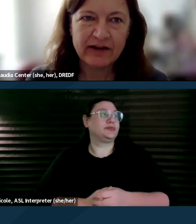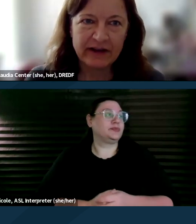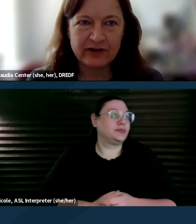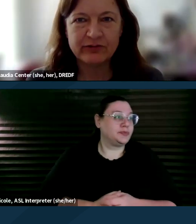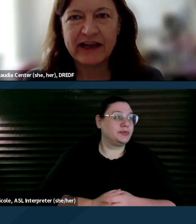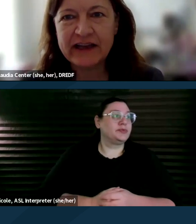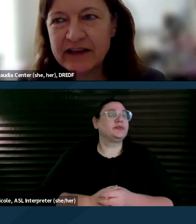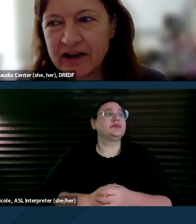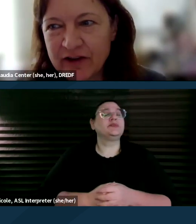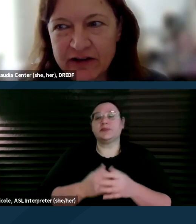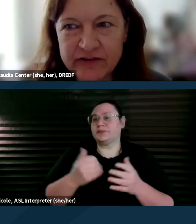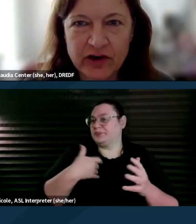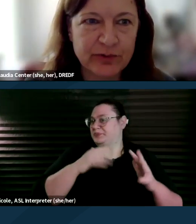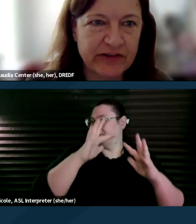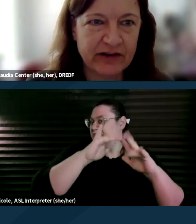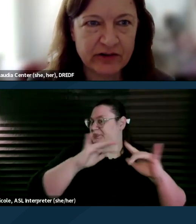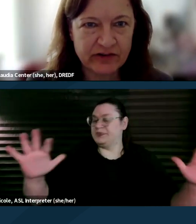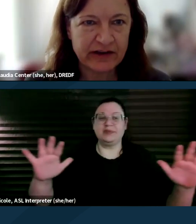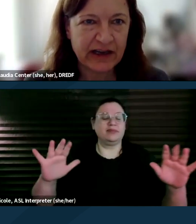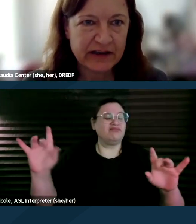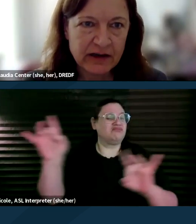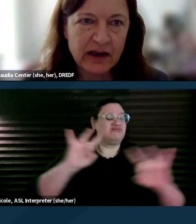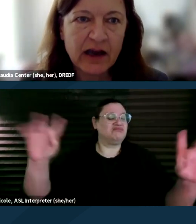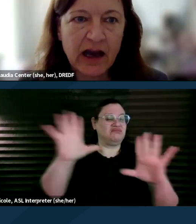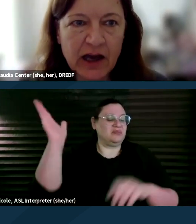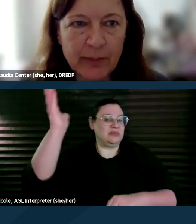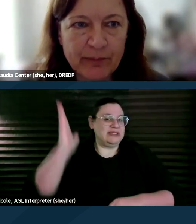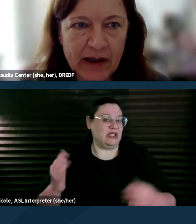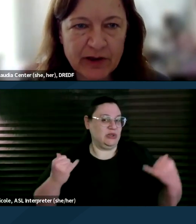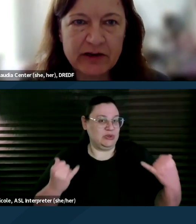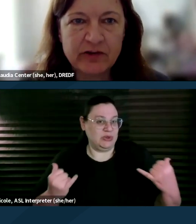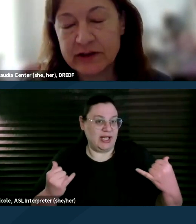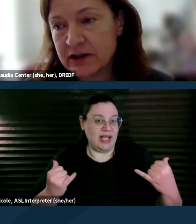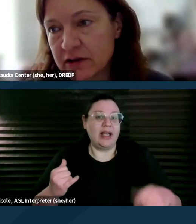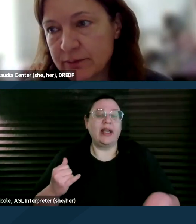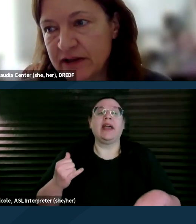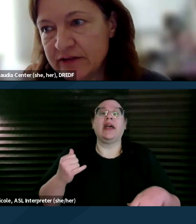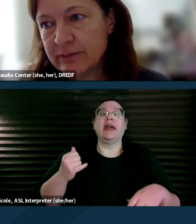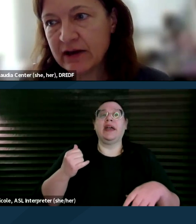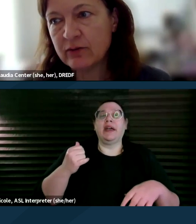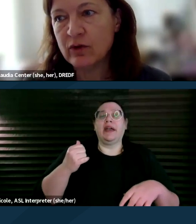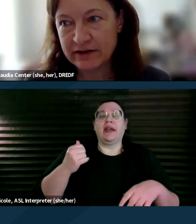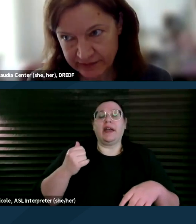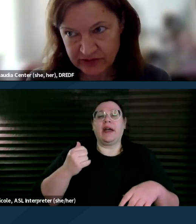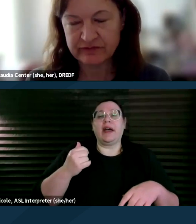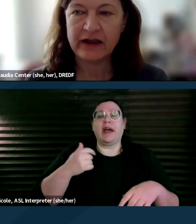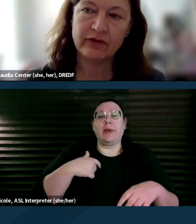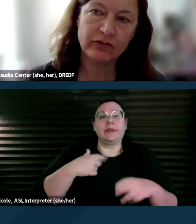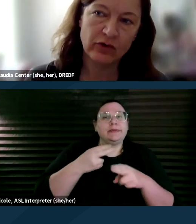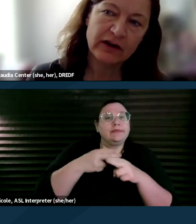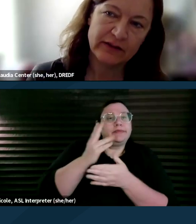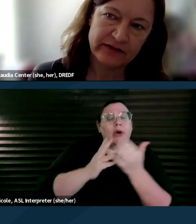We have an array of all-star presenters today. I'm going to do a little piece about what is